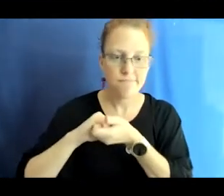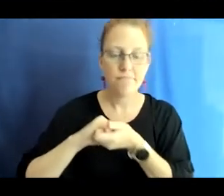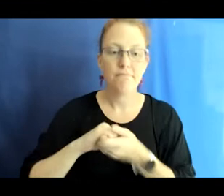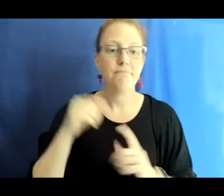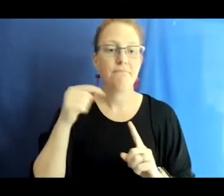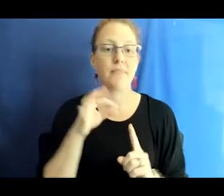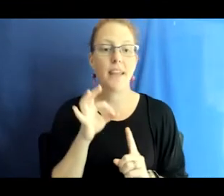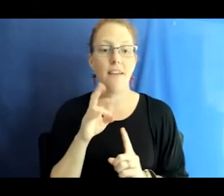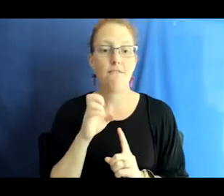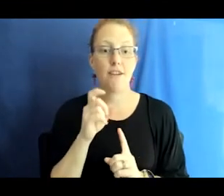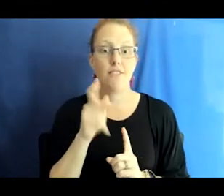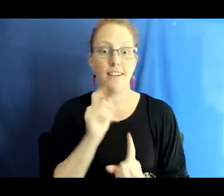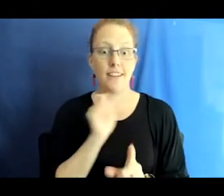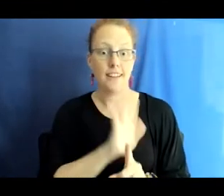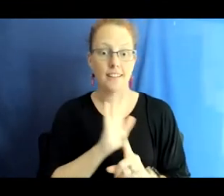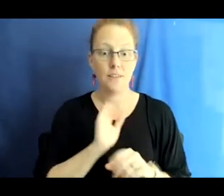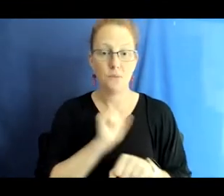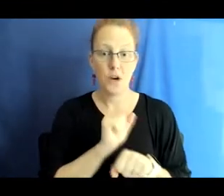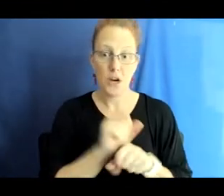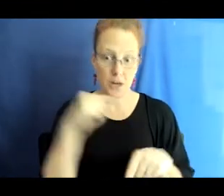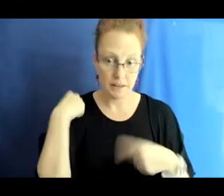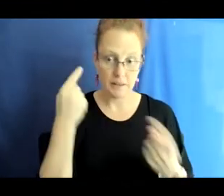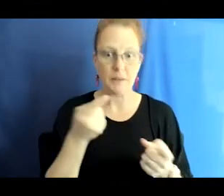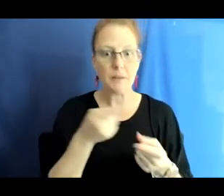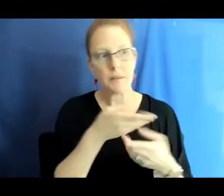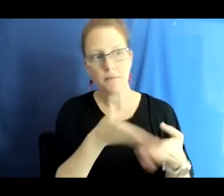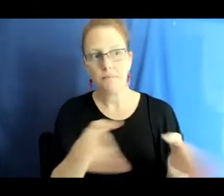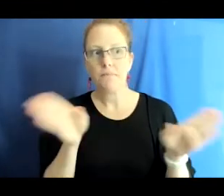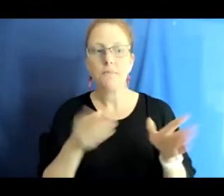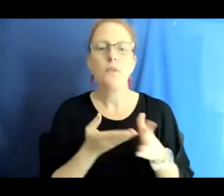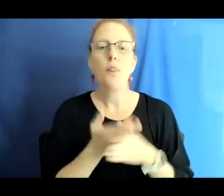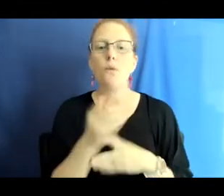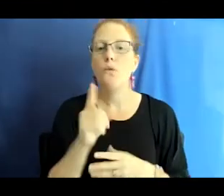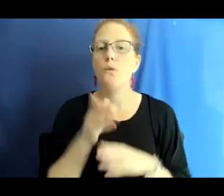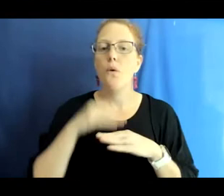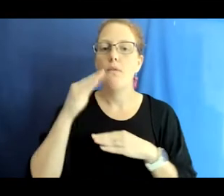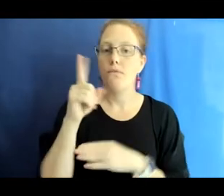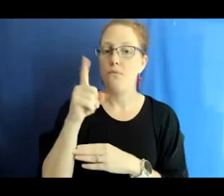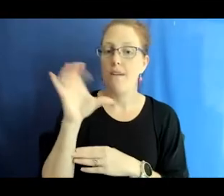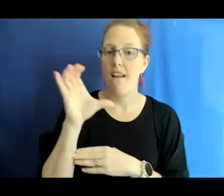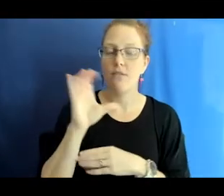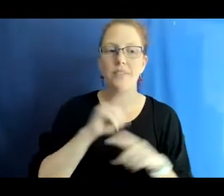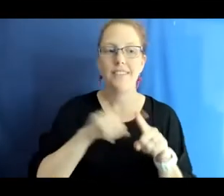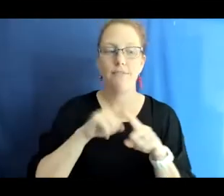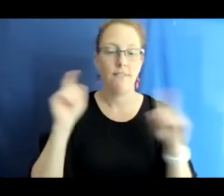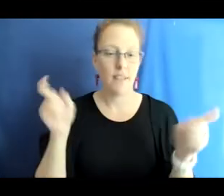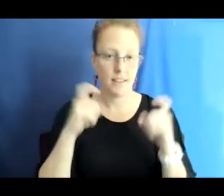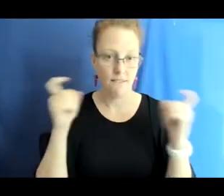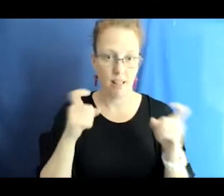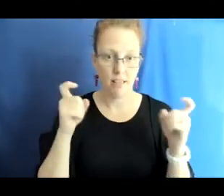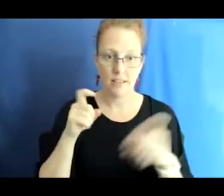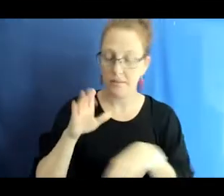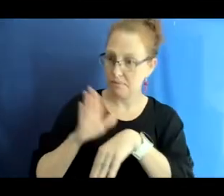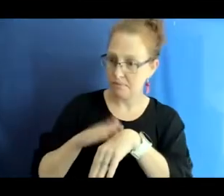film festivals. Now, I understand you two have been working together for a long time. How did